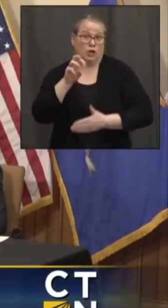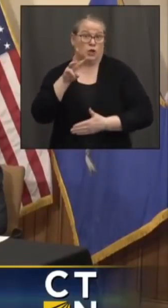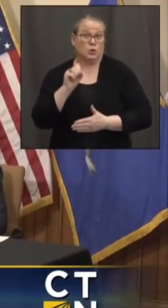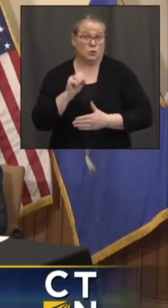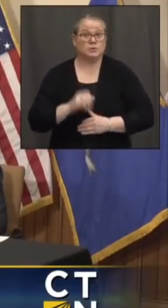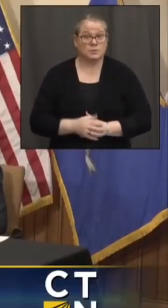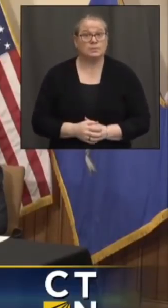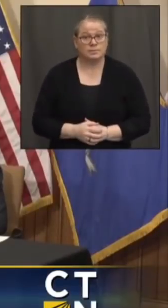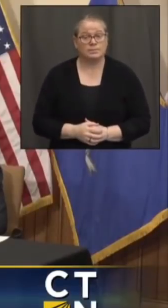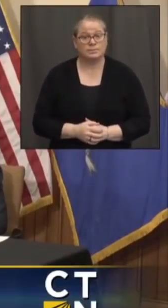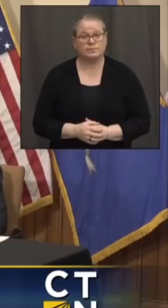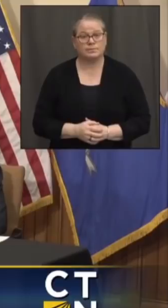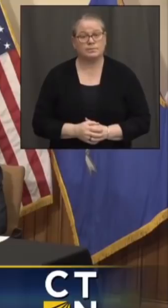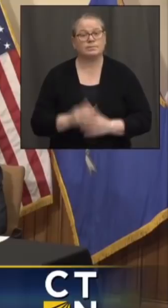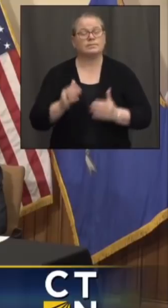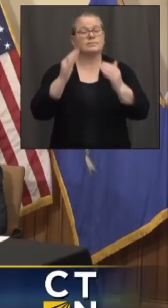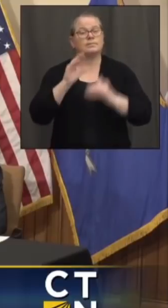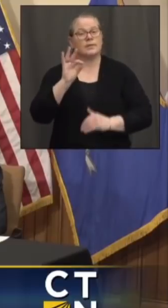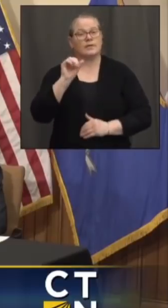Fox 61.